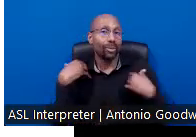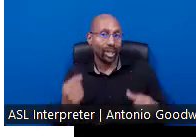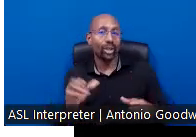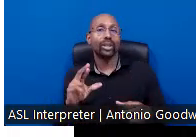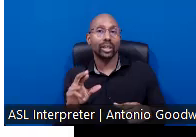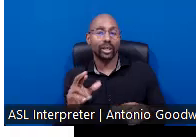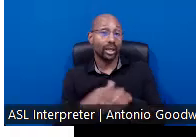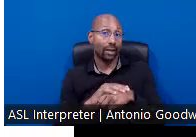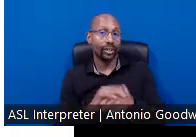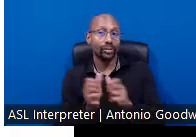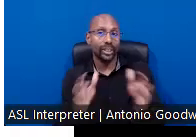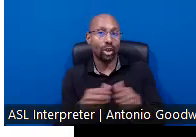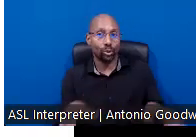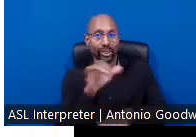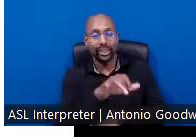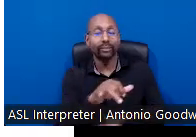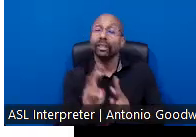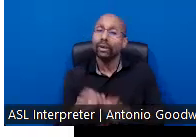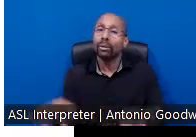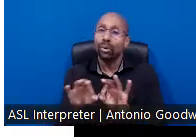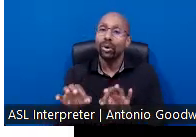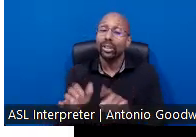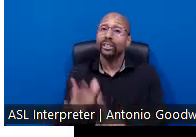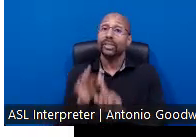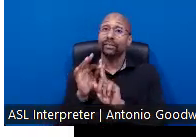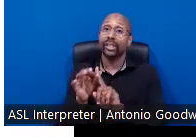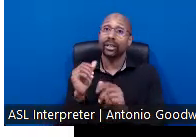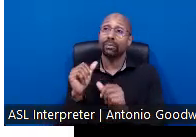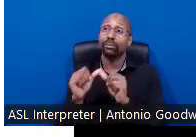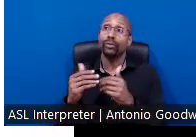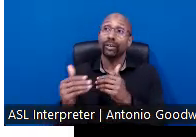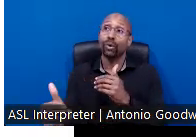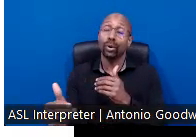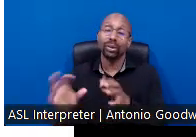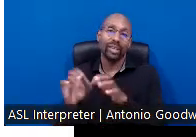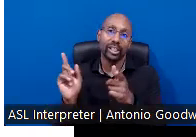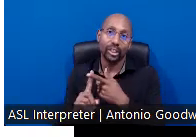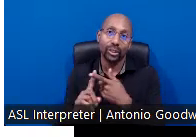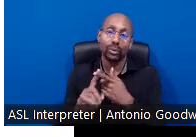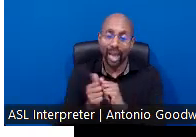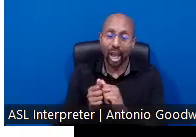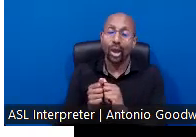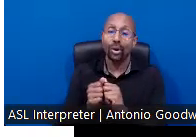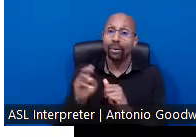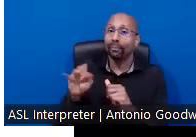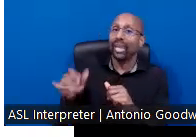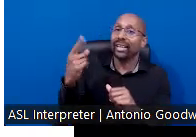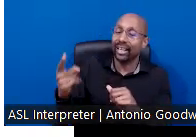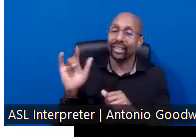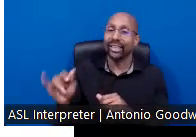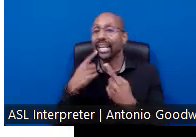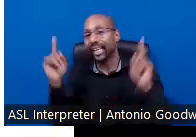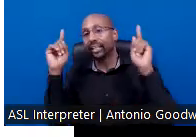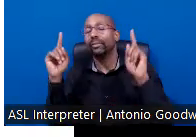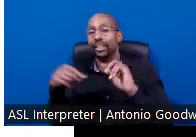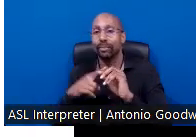important, especially as we move forward around this declaration and making sure things are covered for you medically.